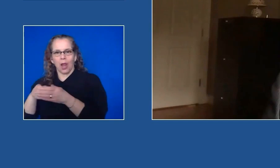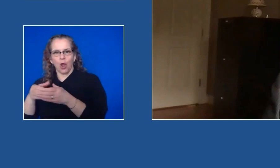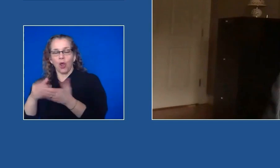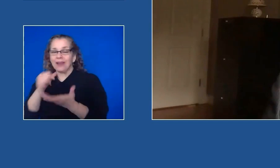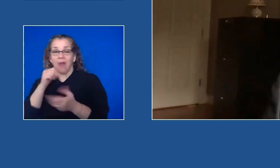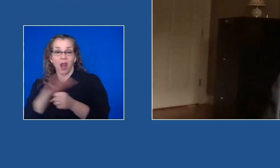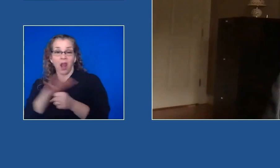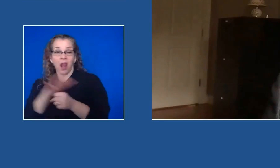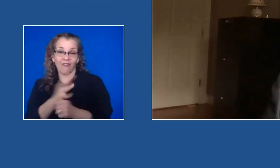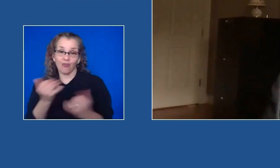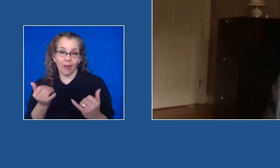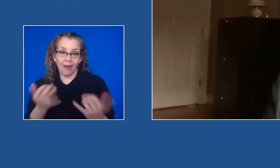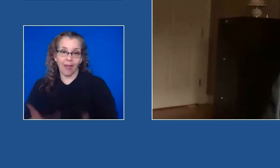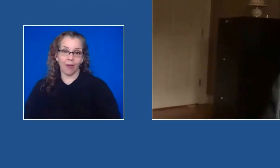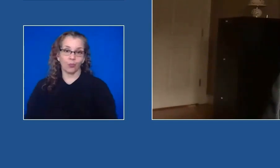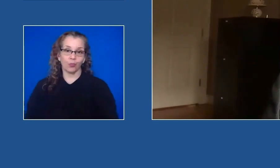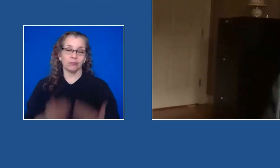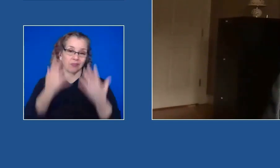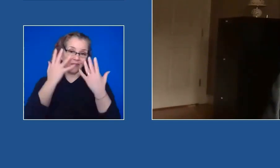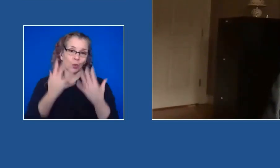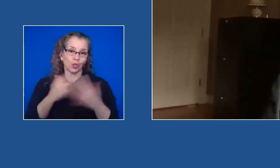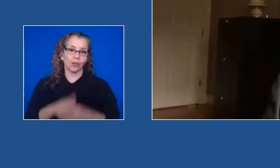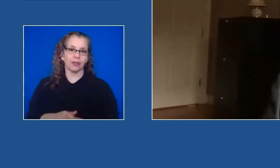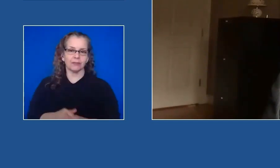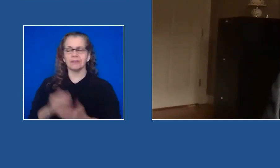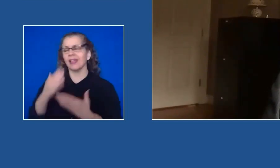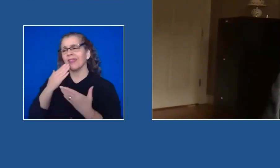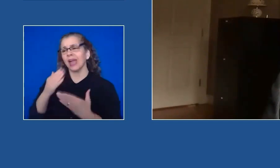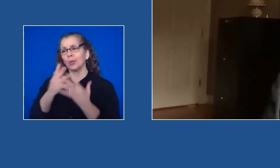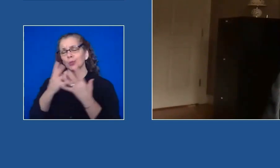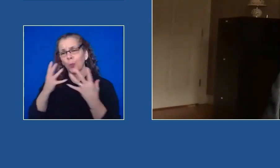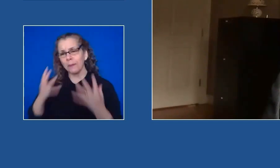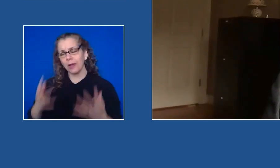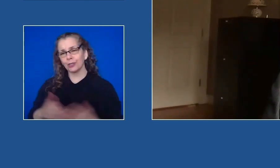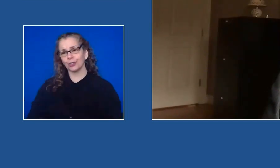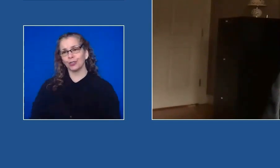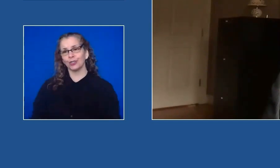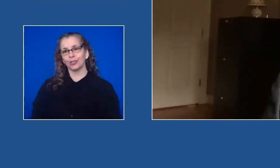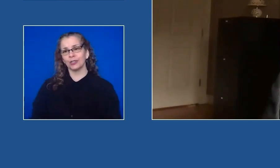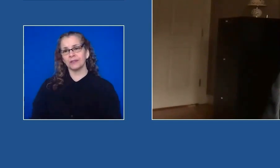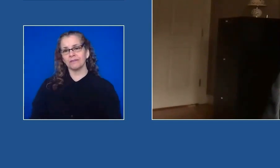unfortunately. Thank you so much, Ambrose. Thanks again.